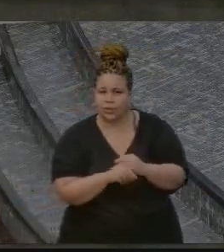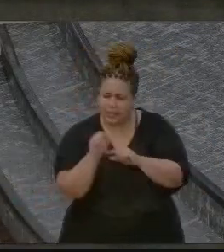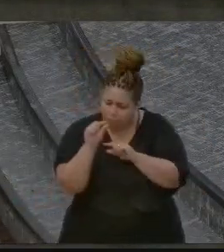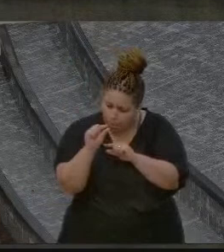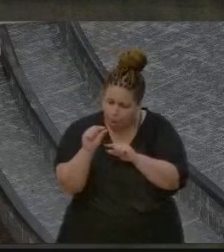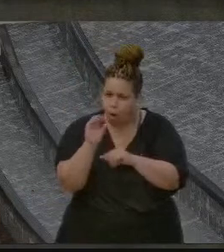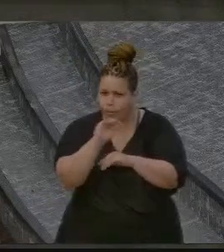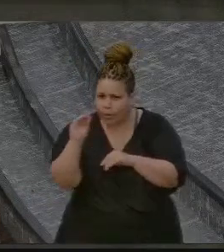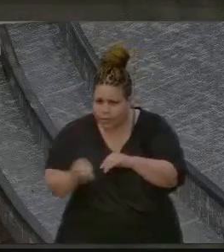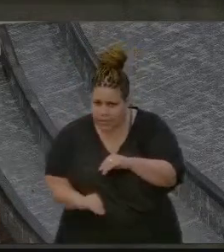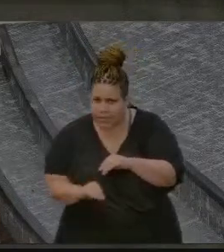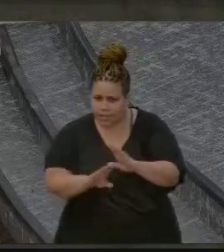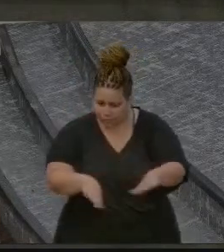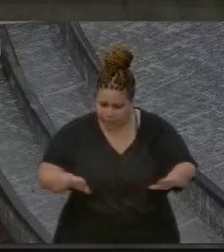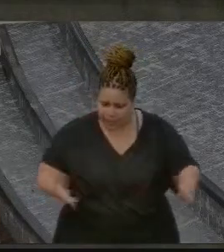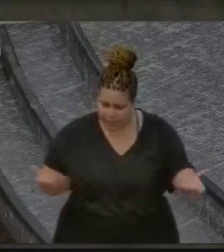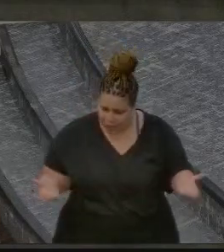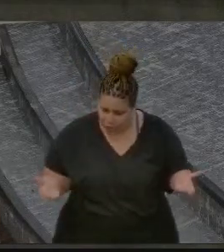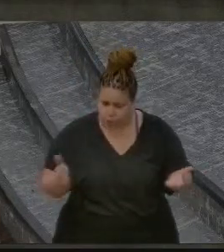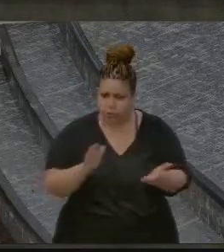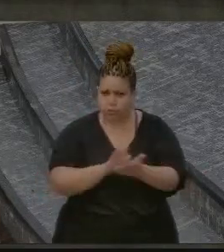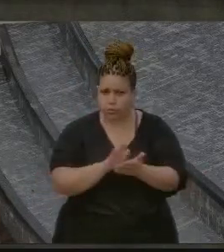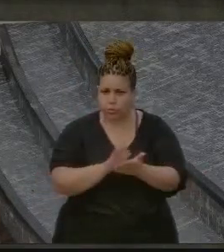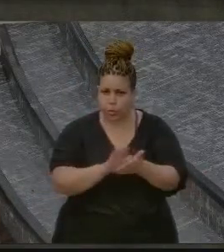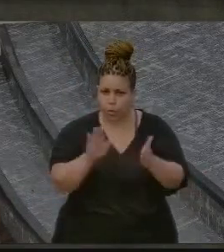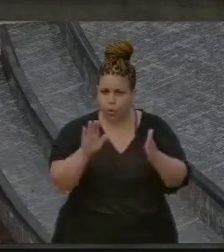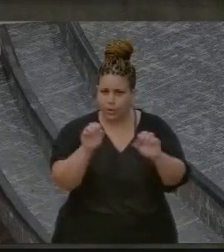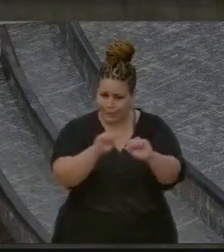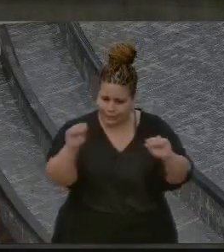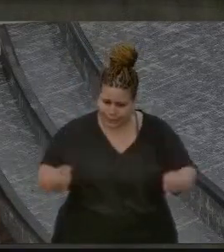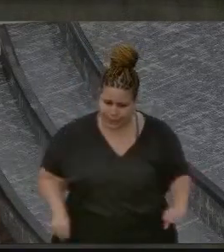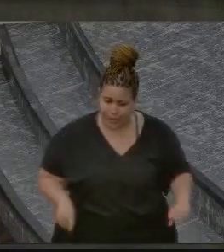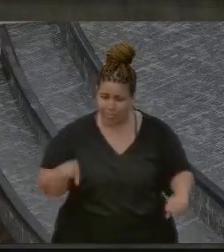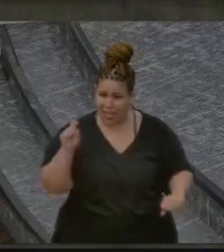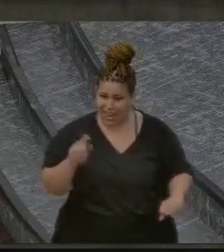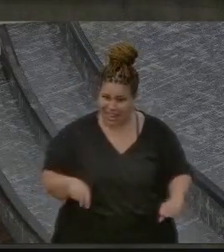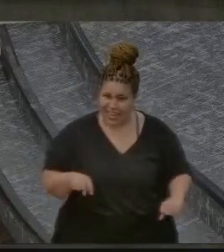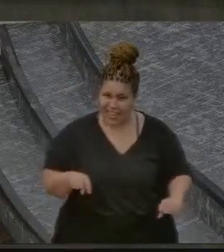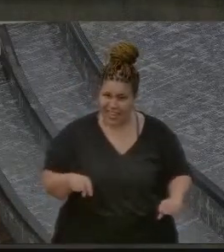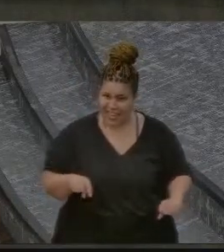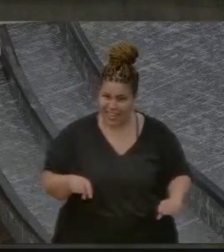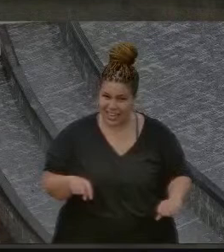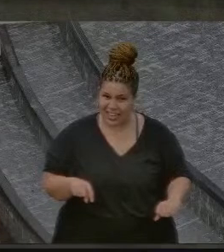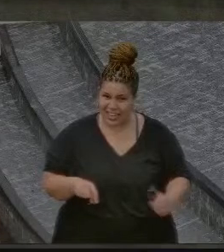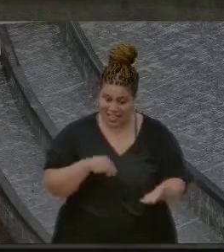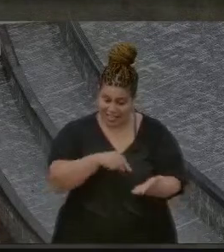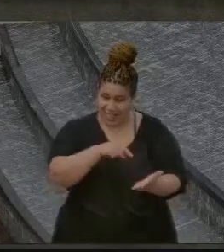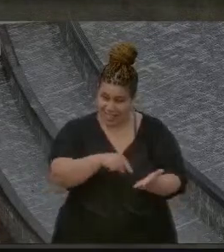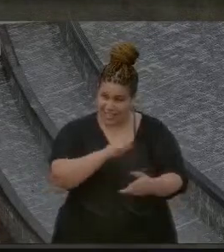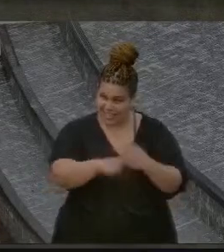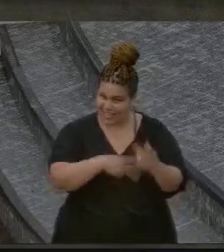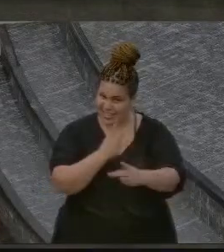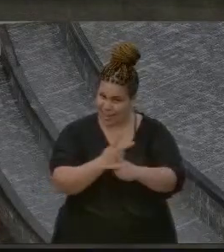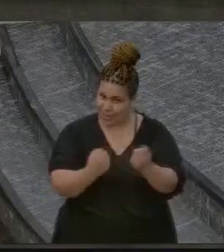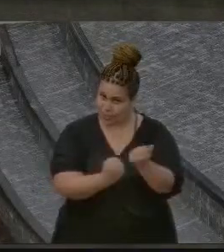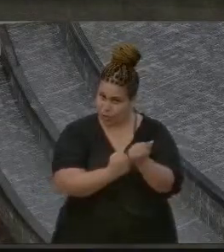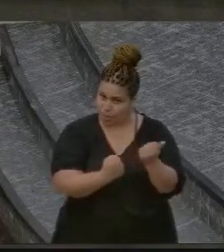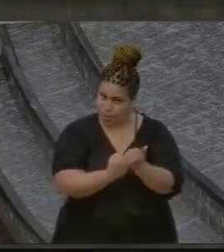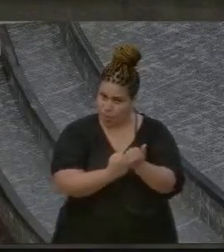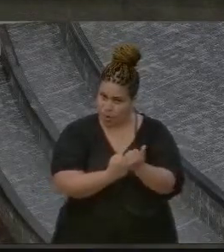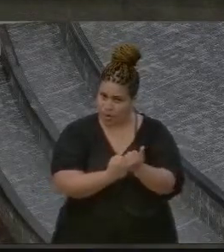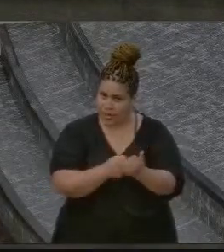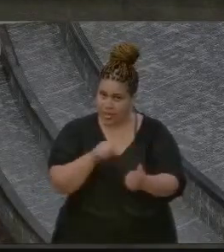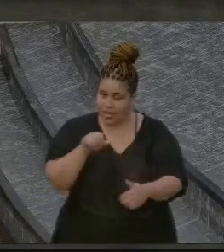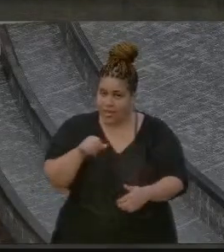in our school system that seem to need this level of support. And is that money being spent